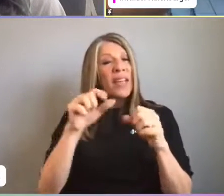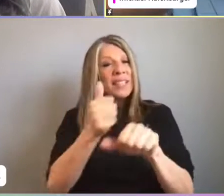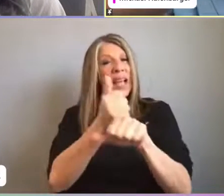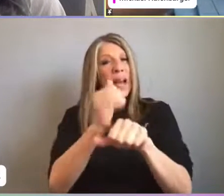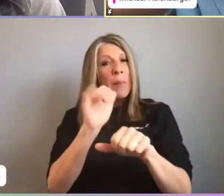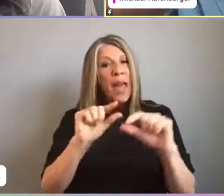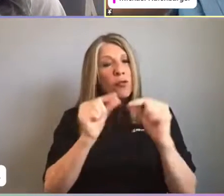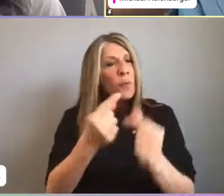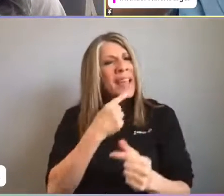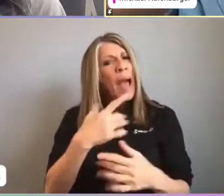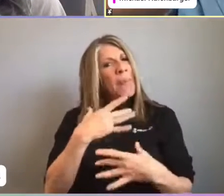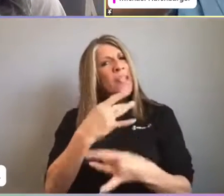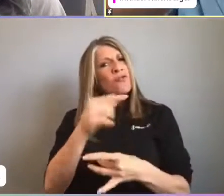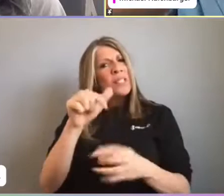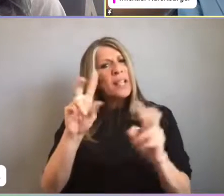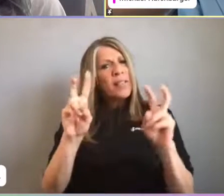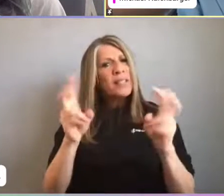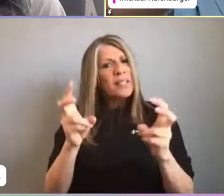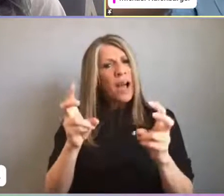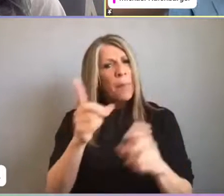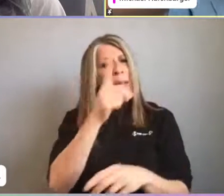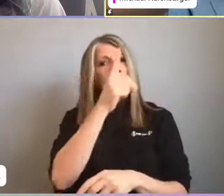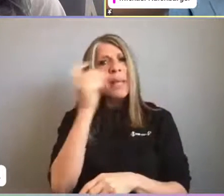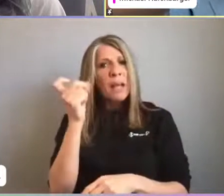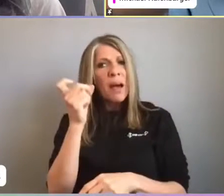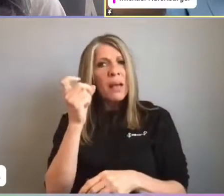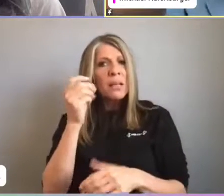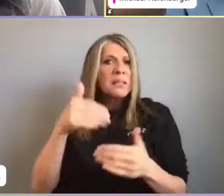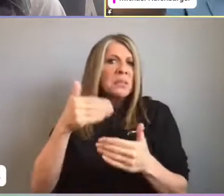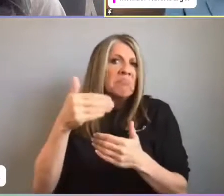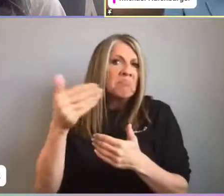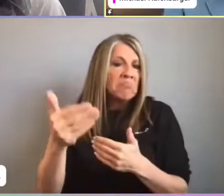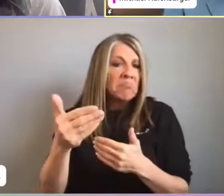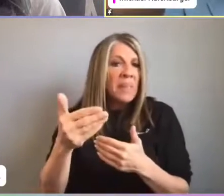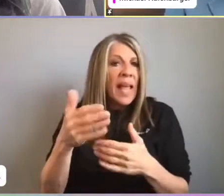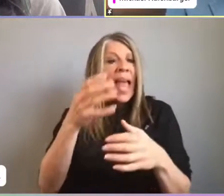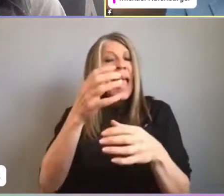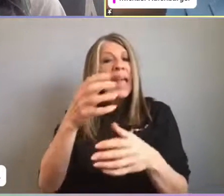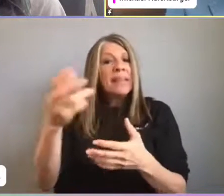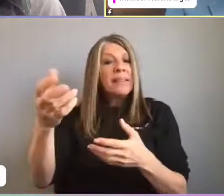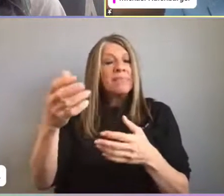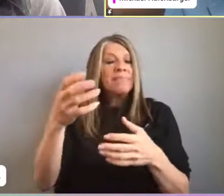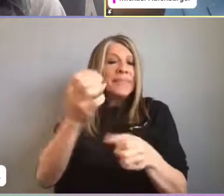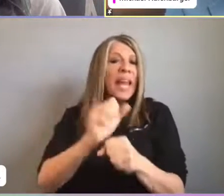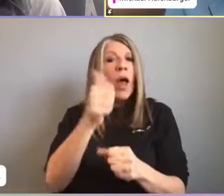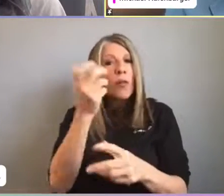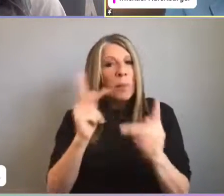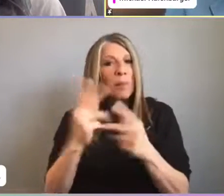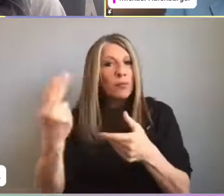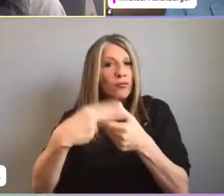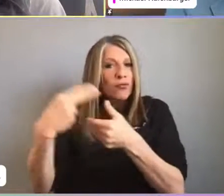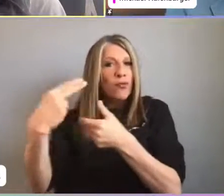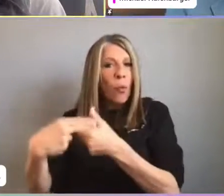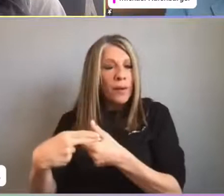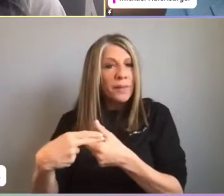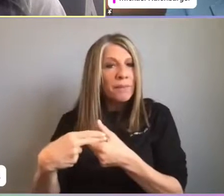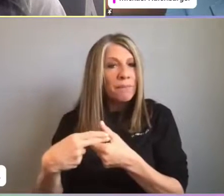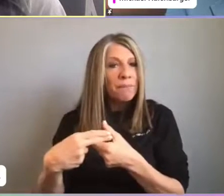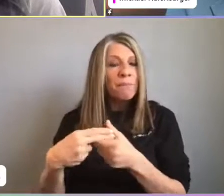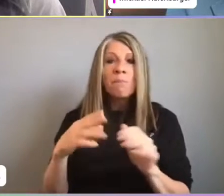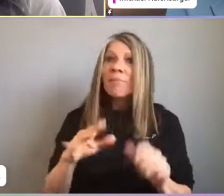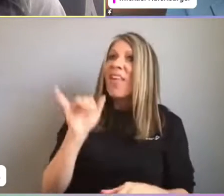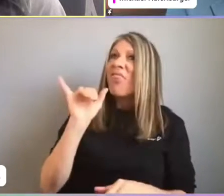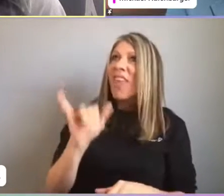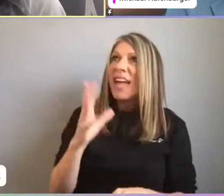I'm interested in this topic because, and get others on board with it? That is